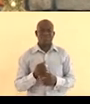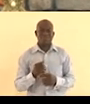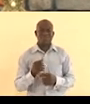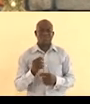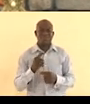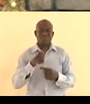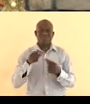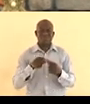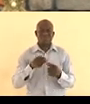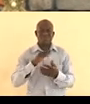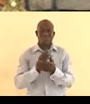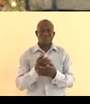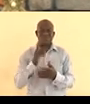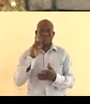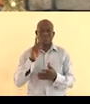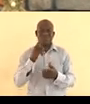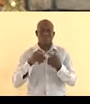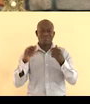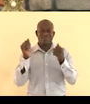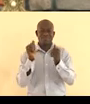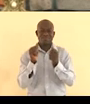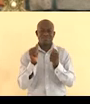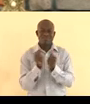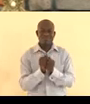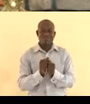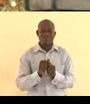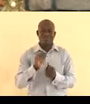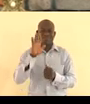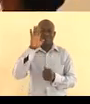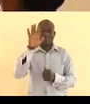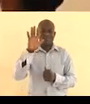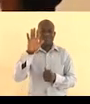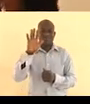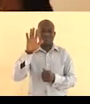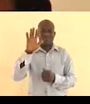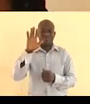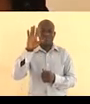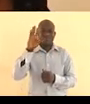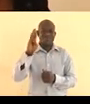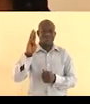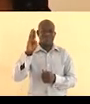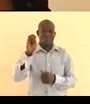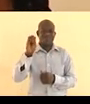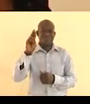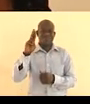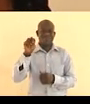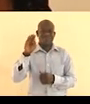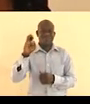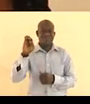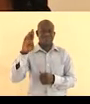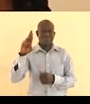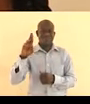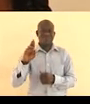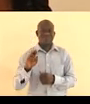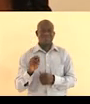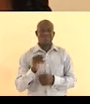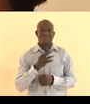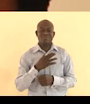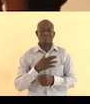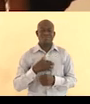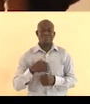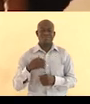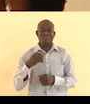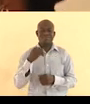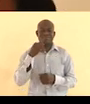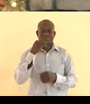5 bouncers, and he comes in a pilot vehicle and a retinue of staff and so on, and he calls himself a